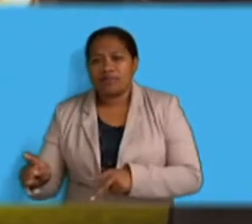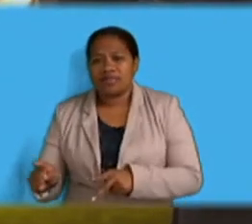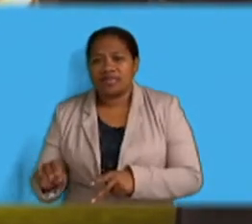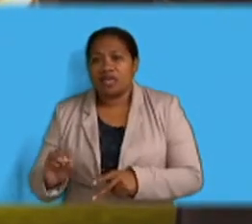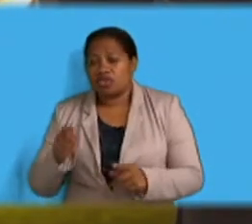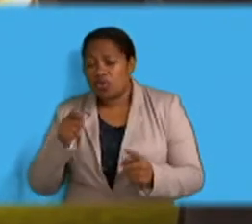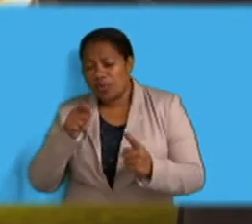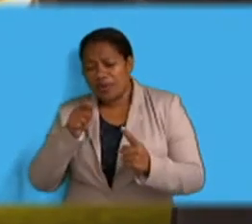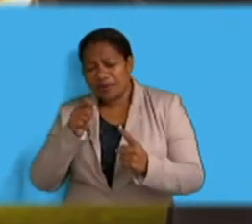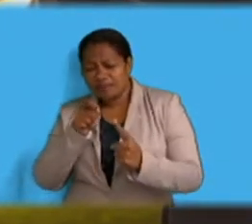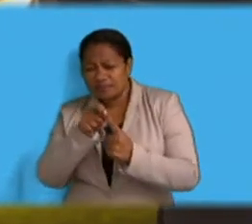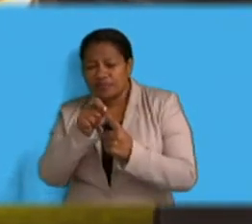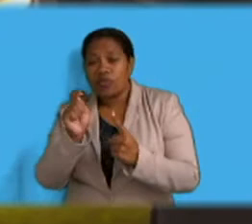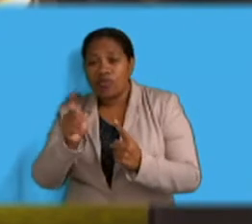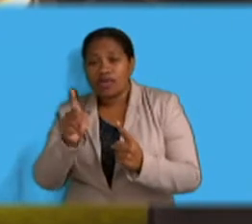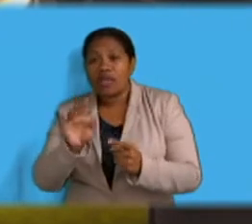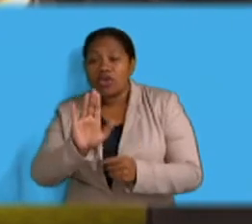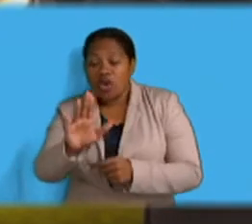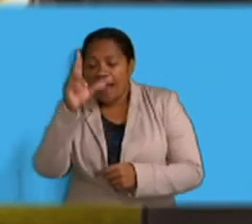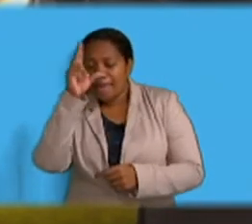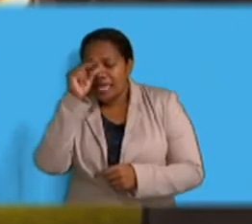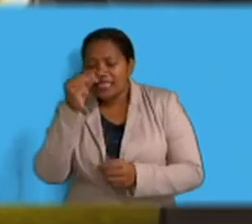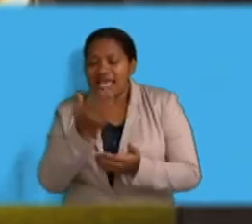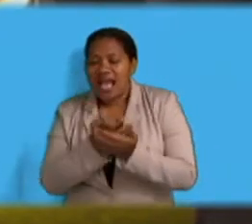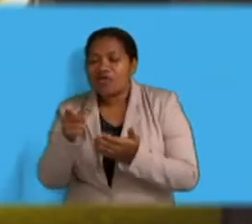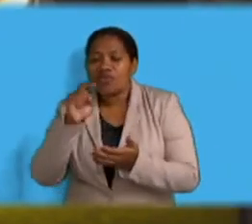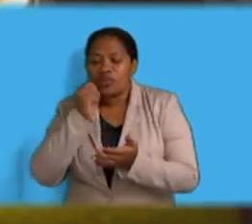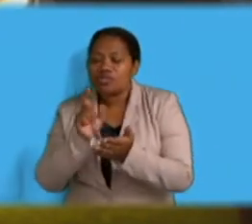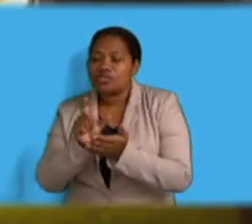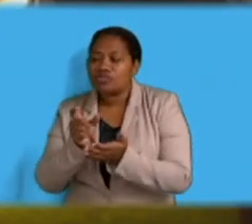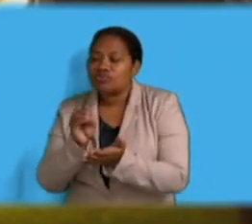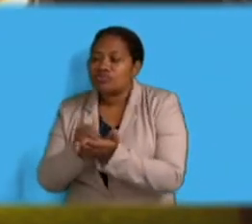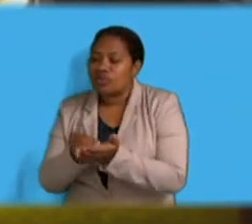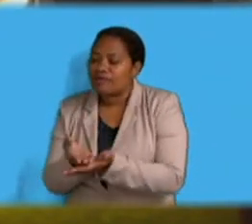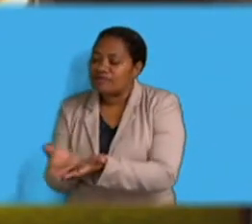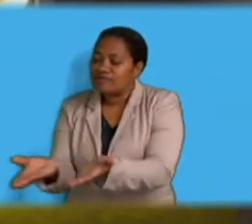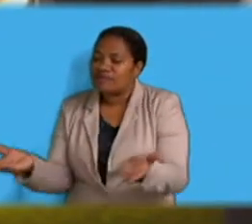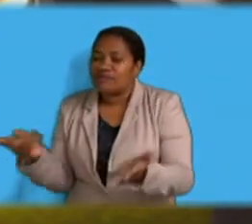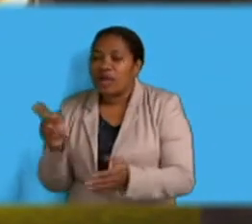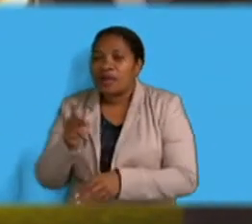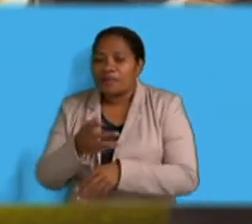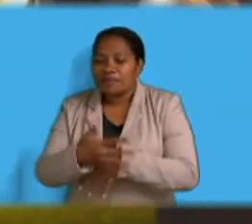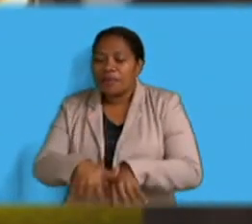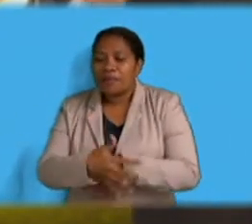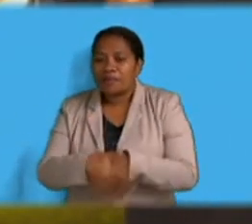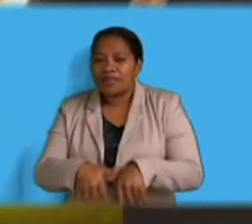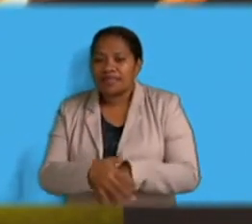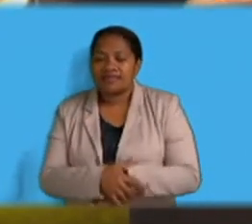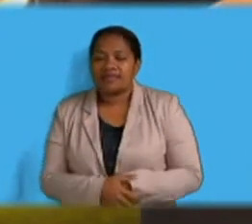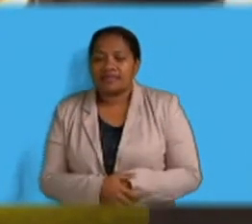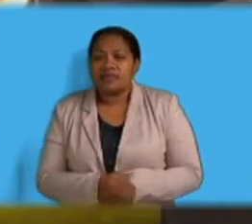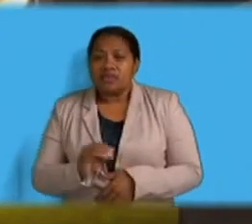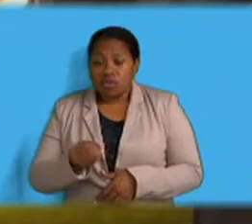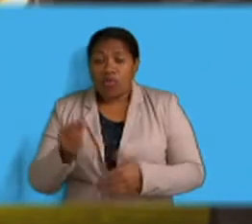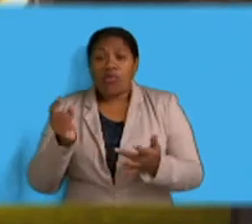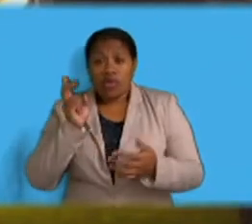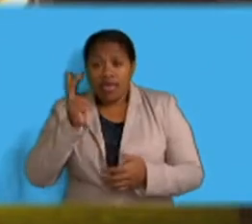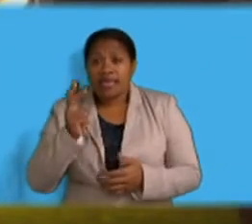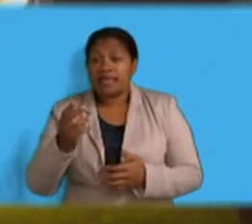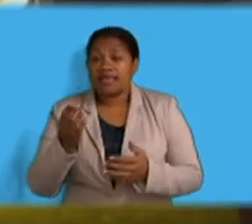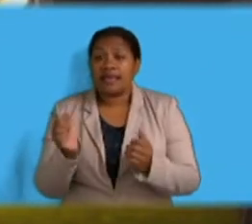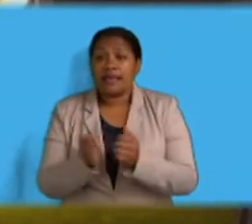how you're going to provide service to members of the public. The other last point, Madam Speaker, I'd like to highlight is many ministries for decades have operated